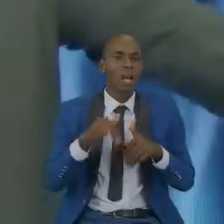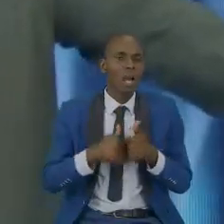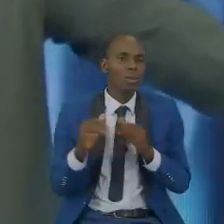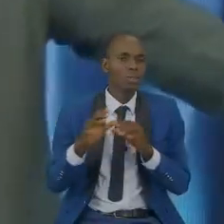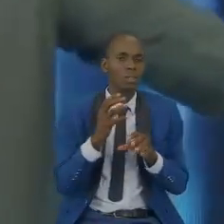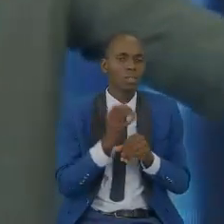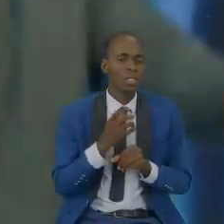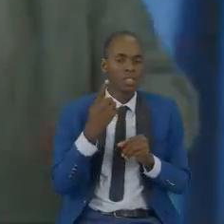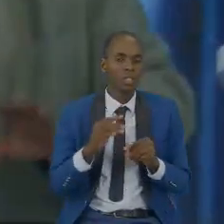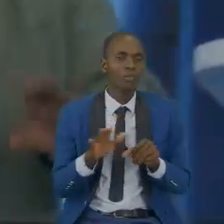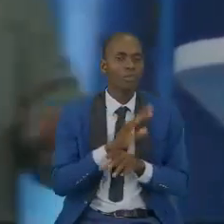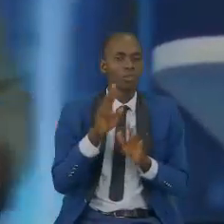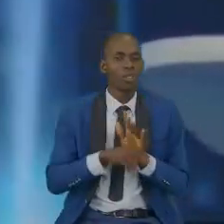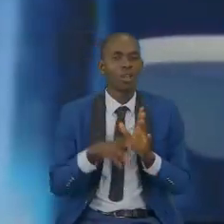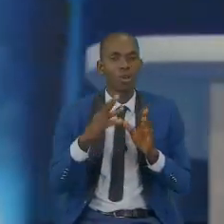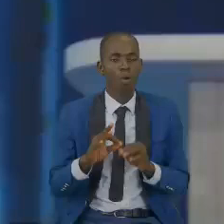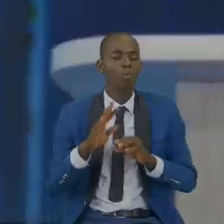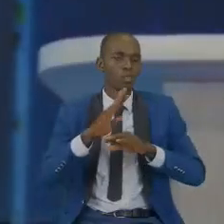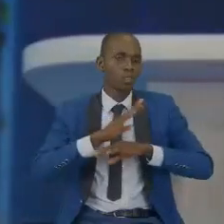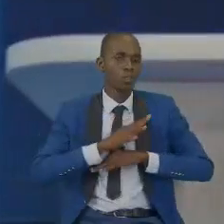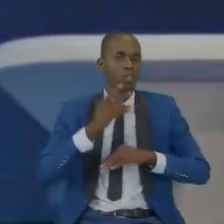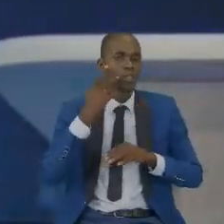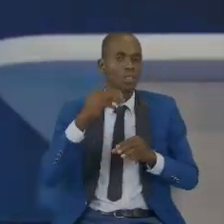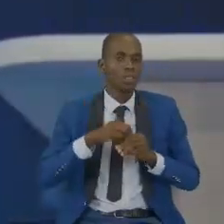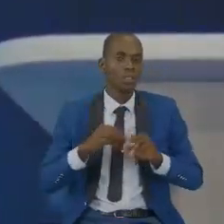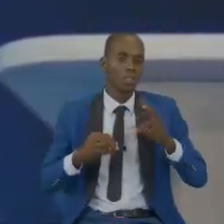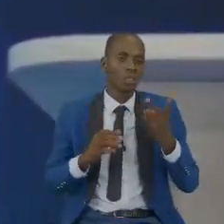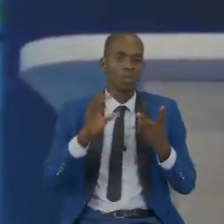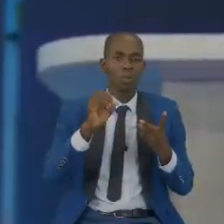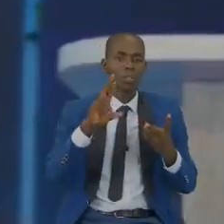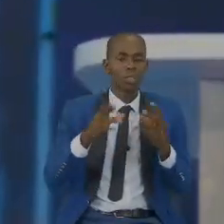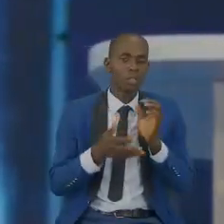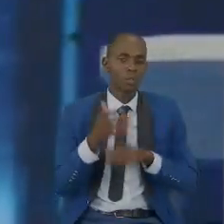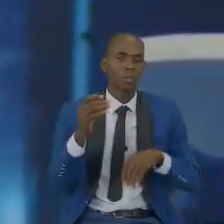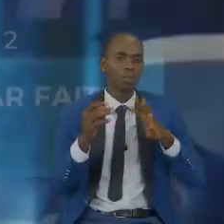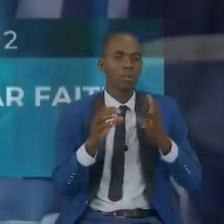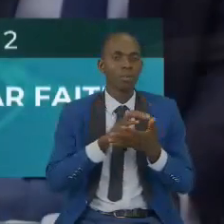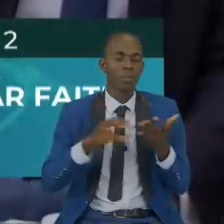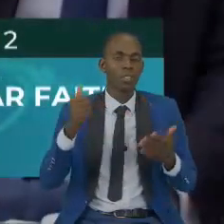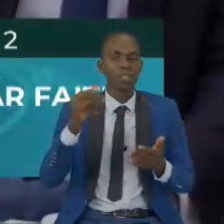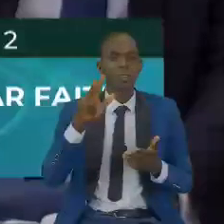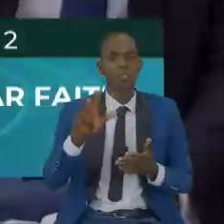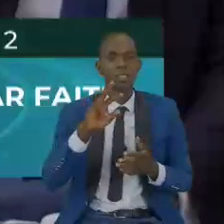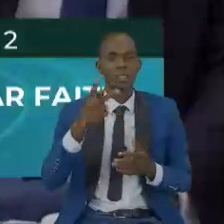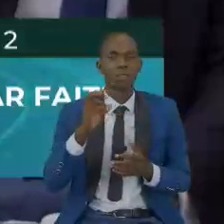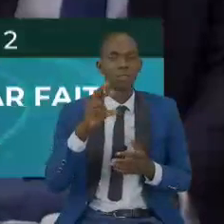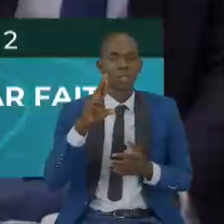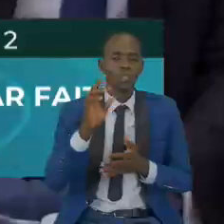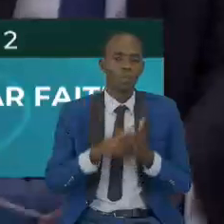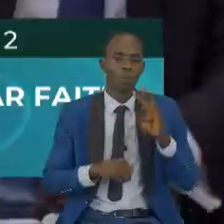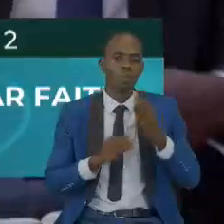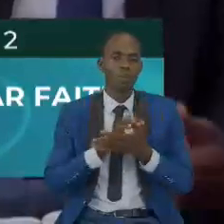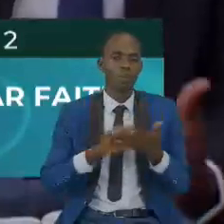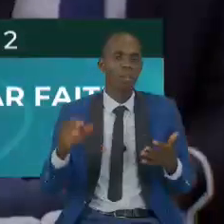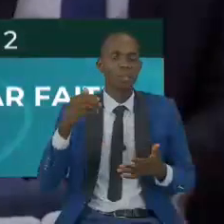of satisfaction? In 2 Corinthians chapter 4, reading from verse 13, spirit of faith,